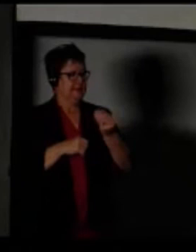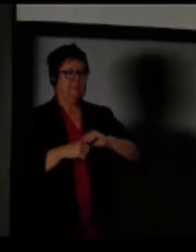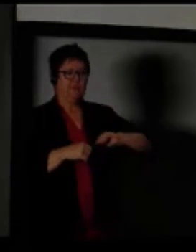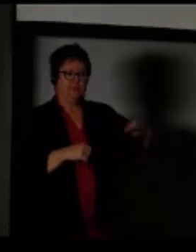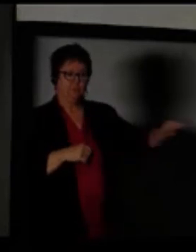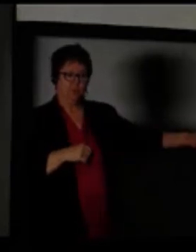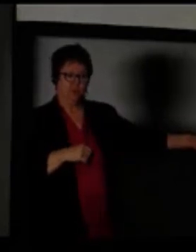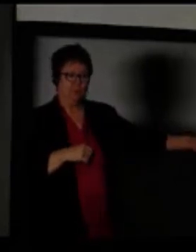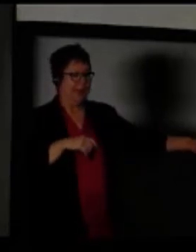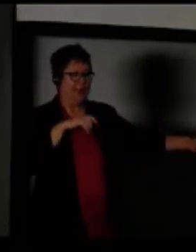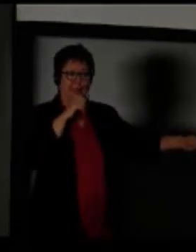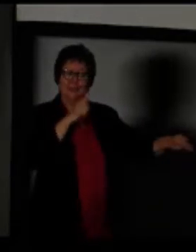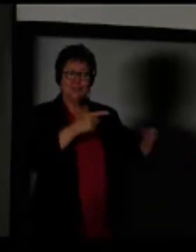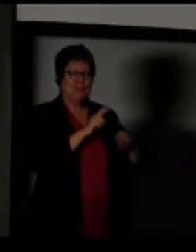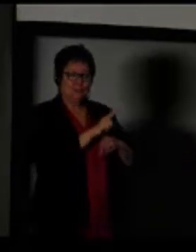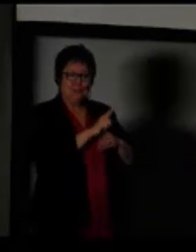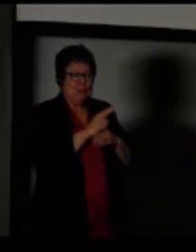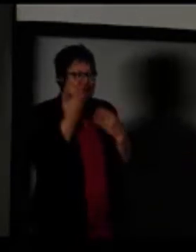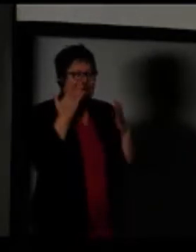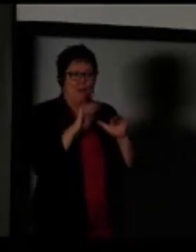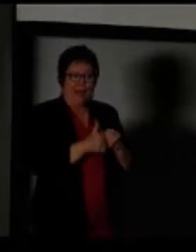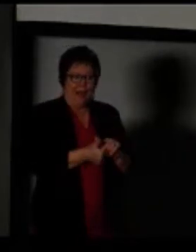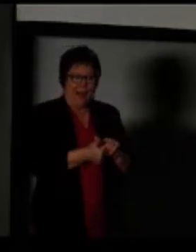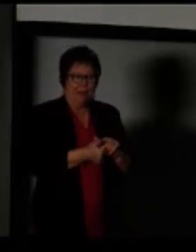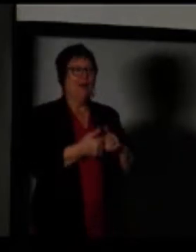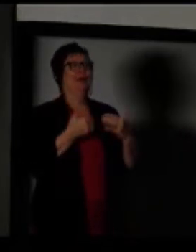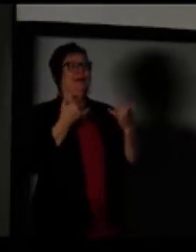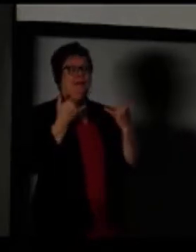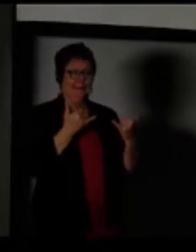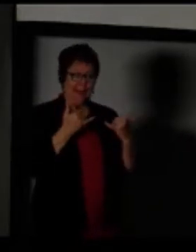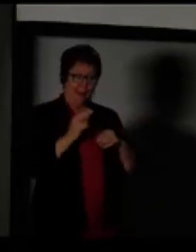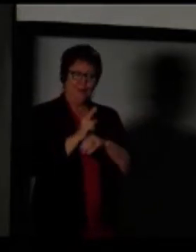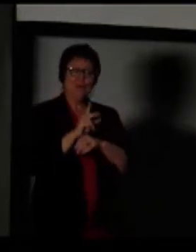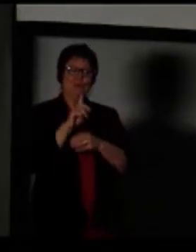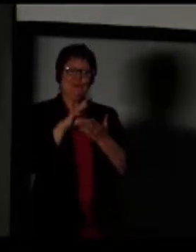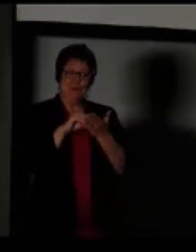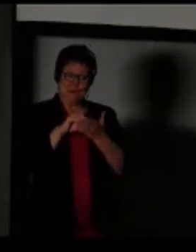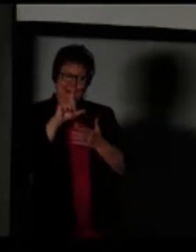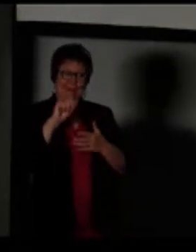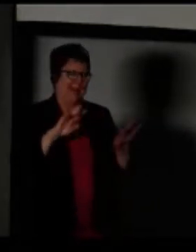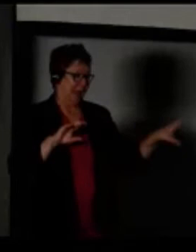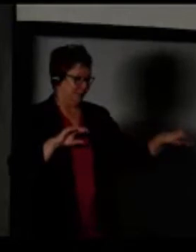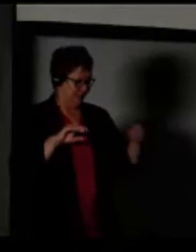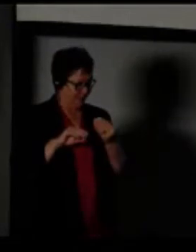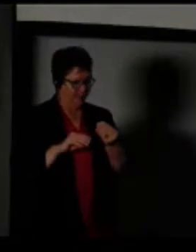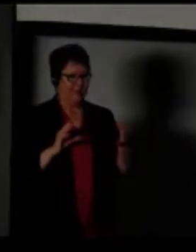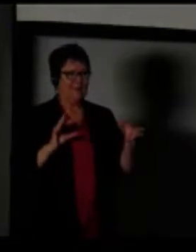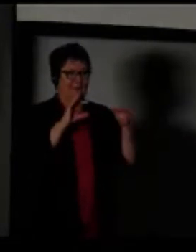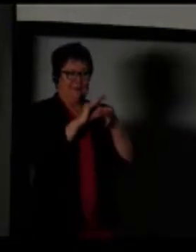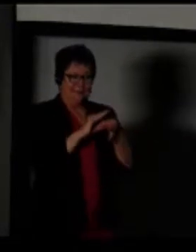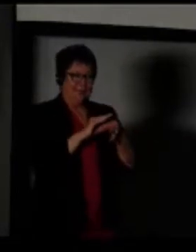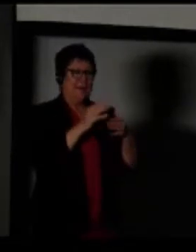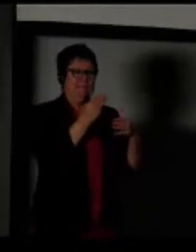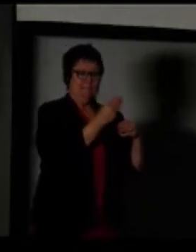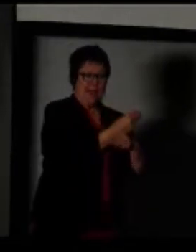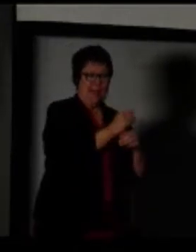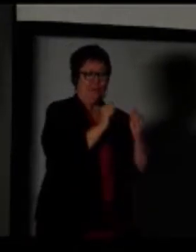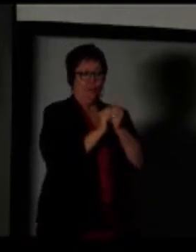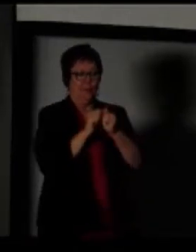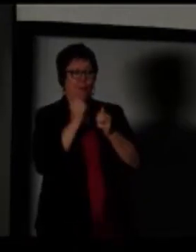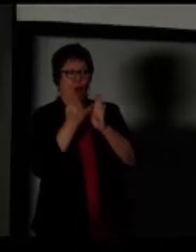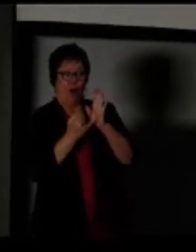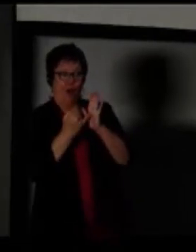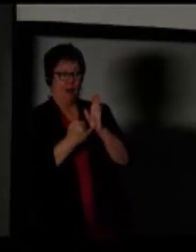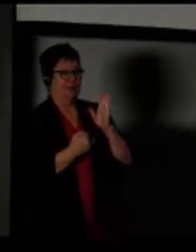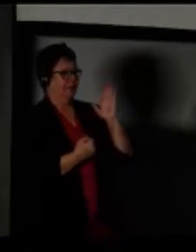implement it because she didn't have a way to do it. She's now using Learning Lab in order to make that connection with her math students to art. And this